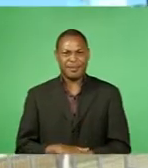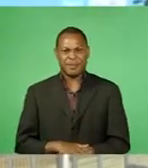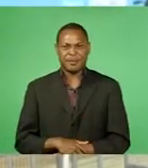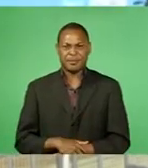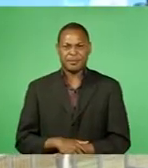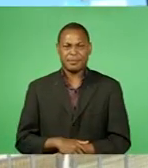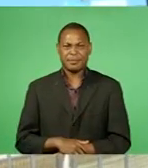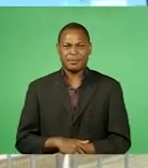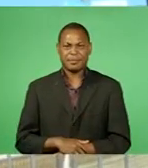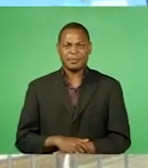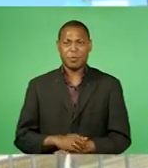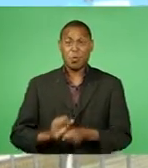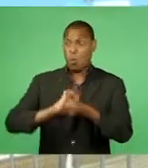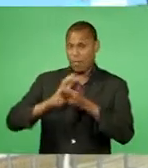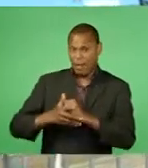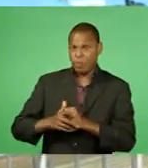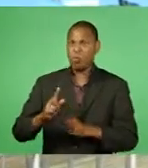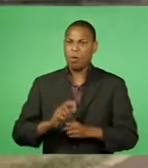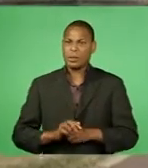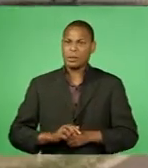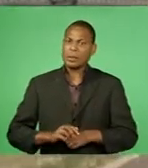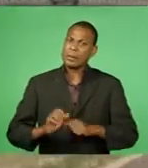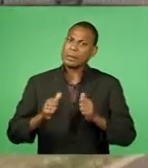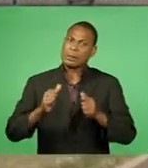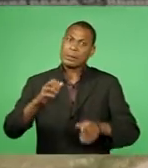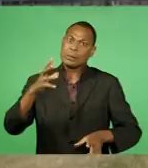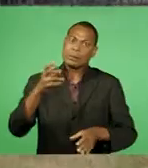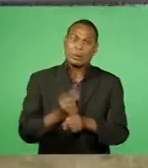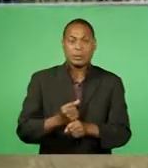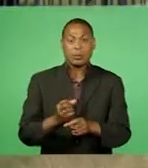2019, I thought it's the end of the world for me because I come from one of the big schools.